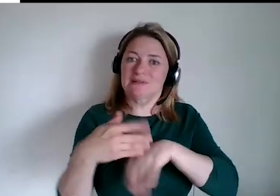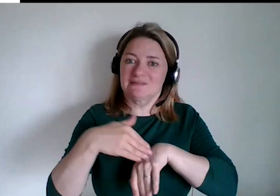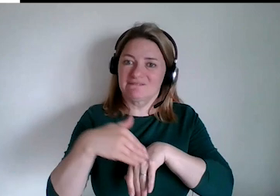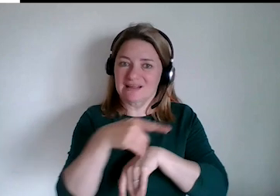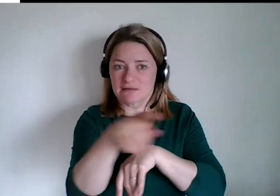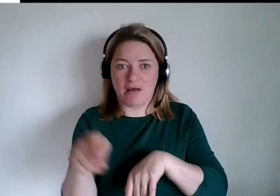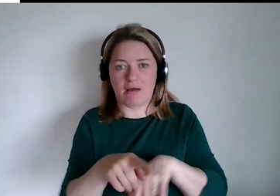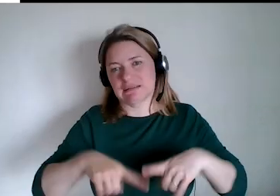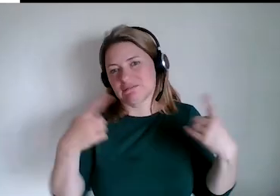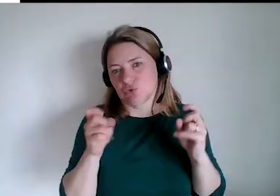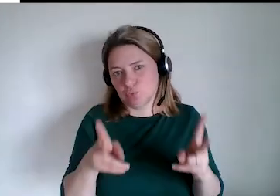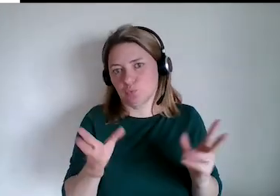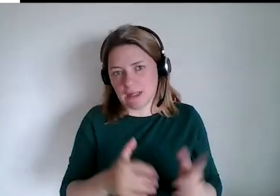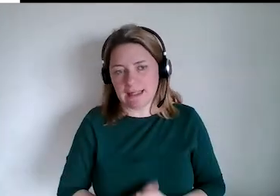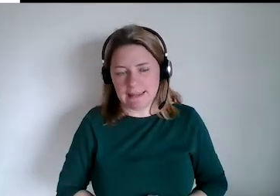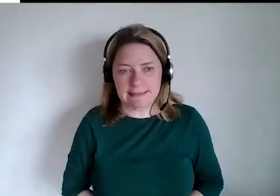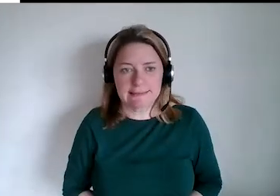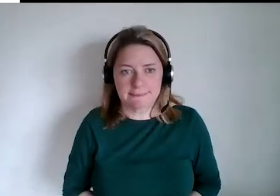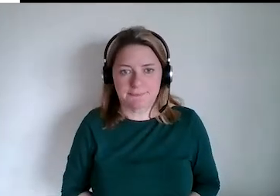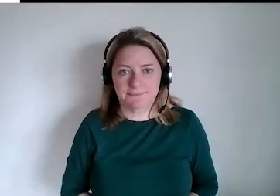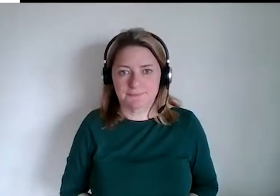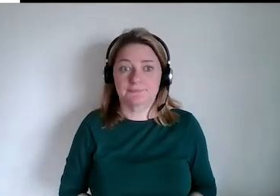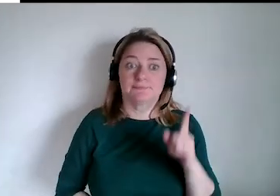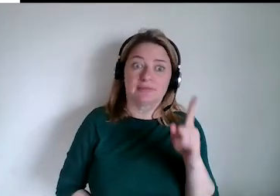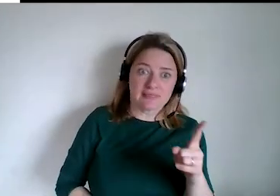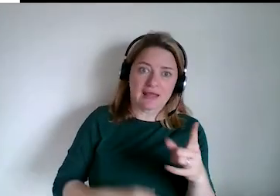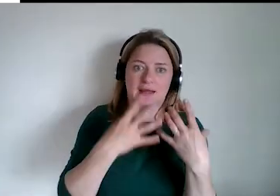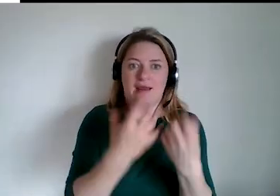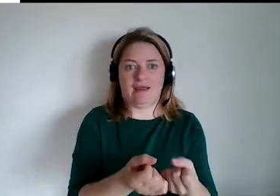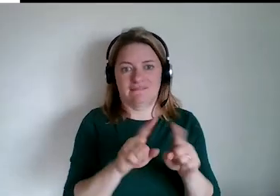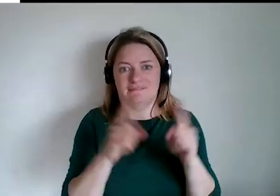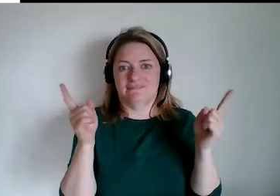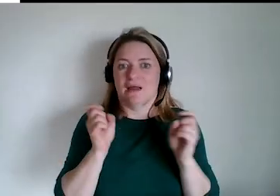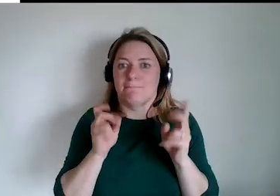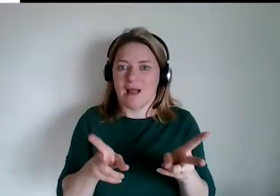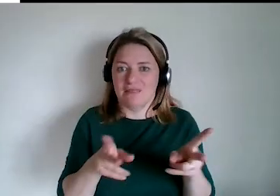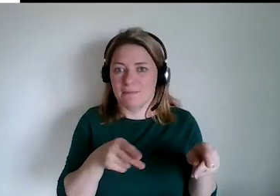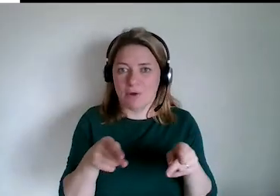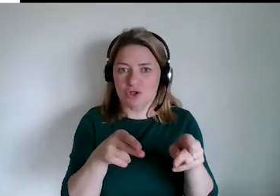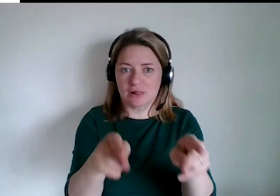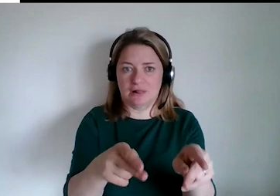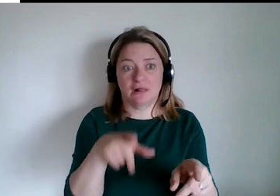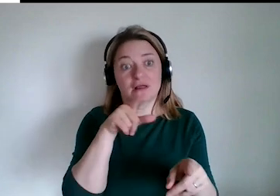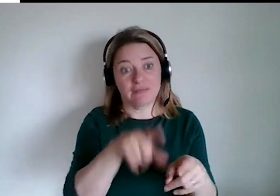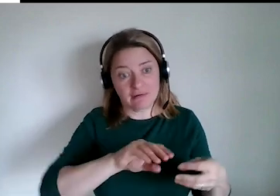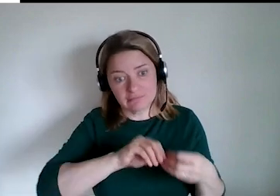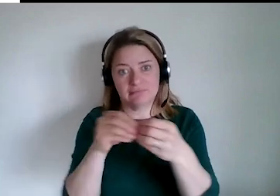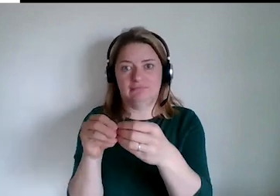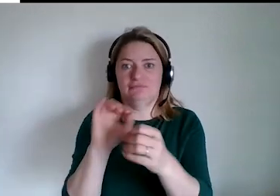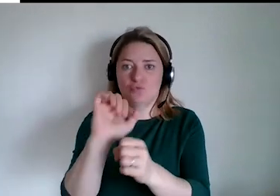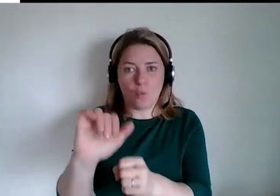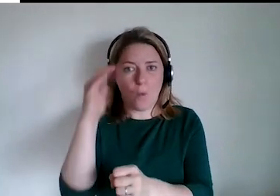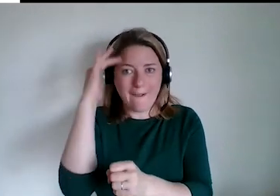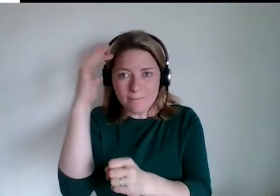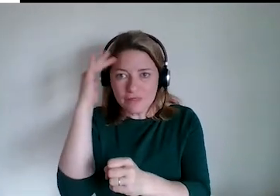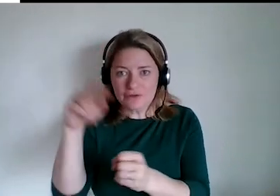simplistic way. But then finally, you work up to testing the path model, which is your hypothetical model.